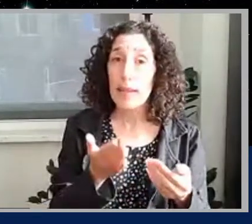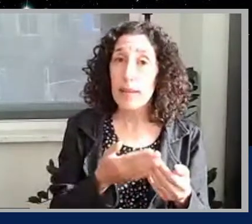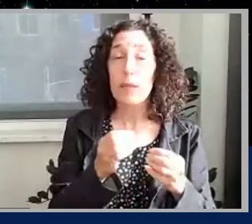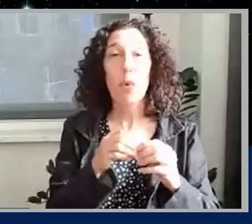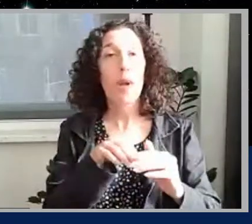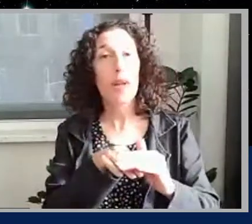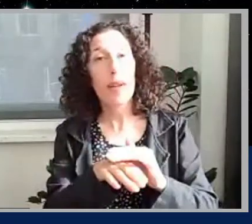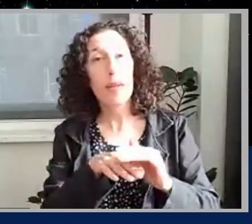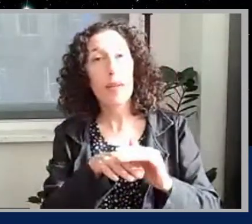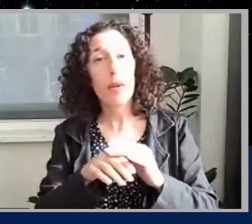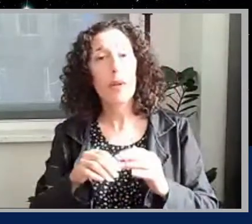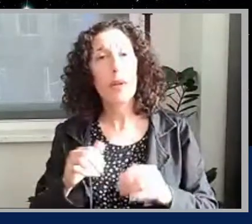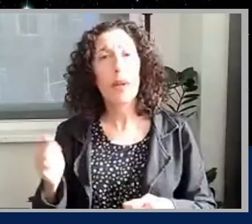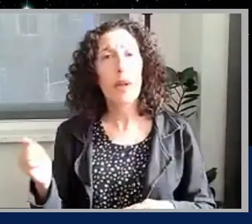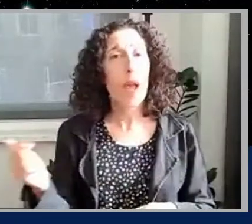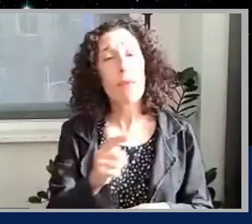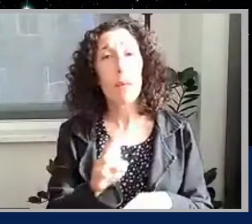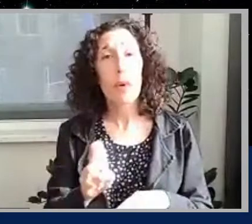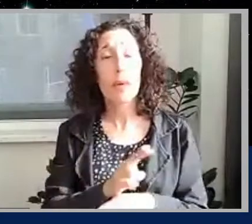accessibility.